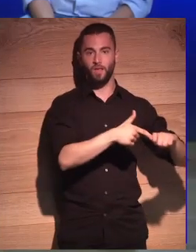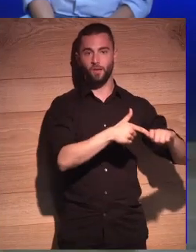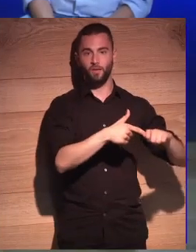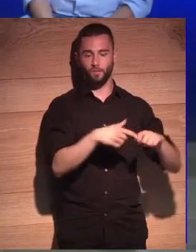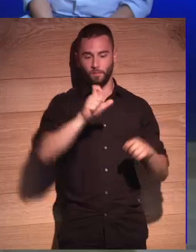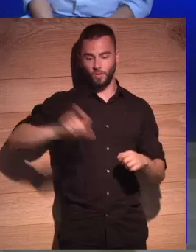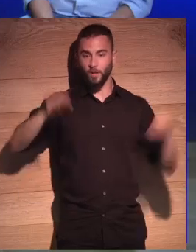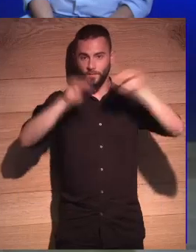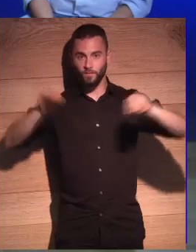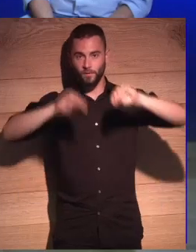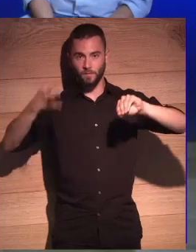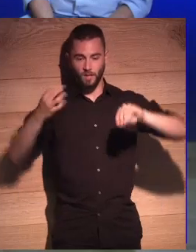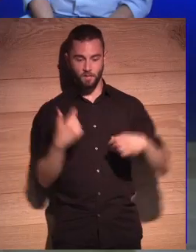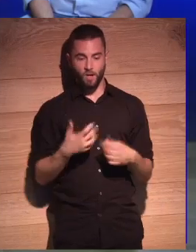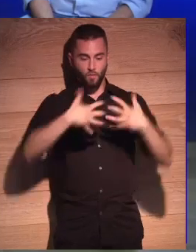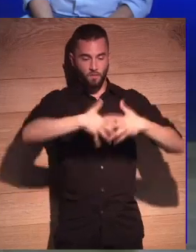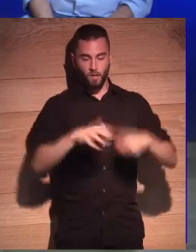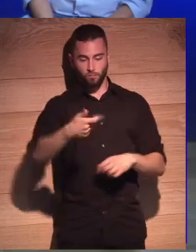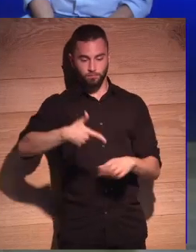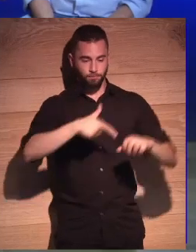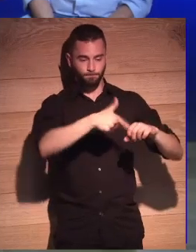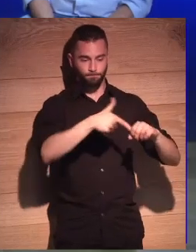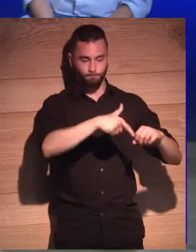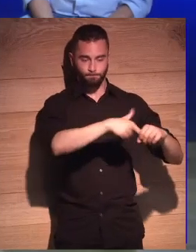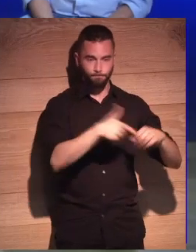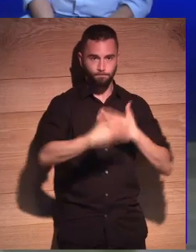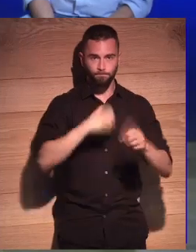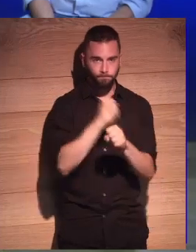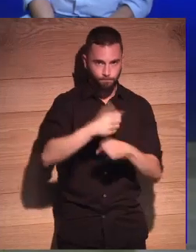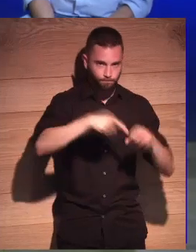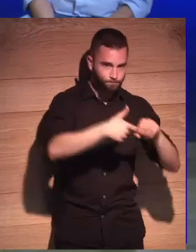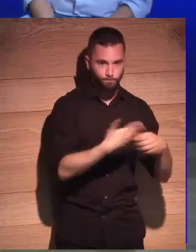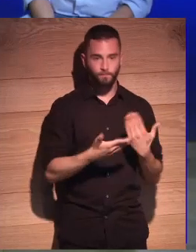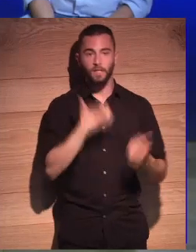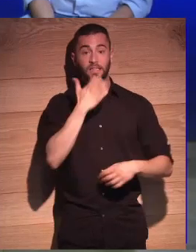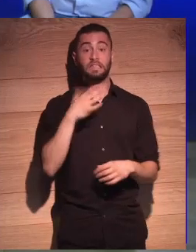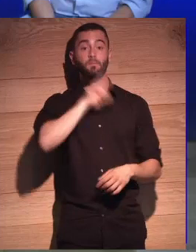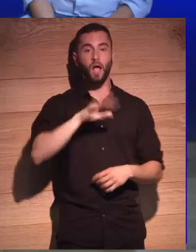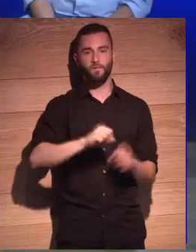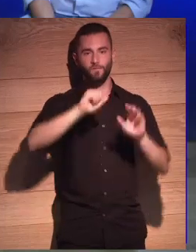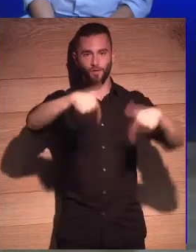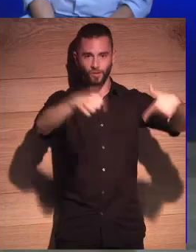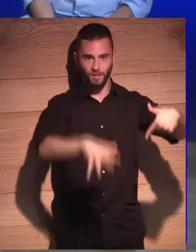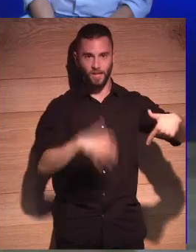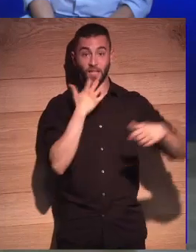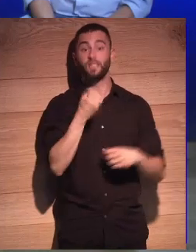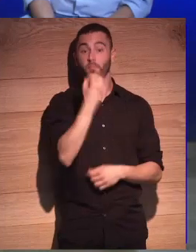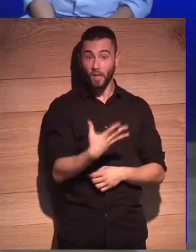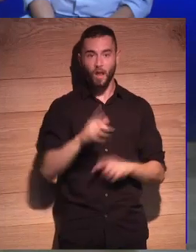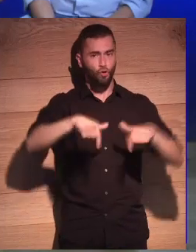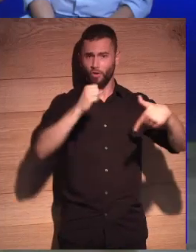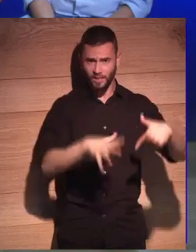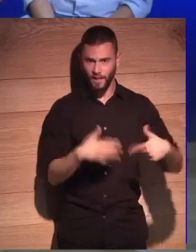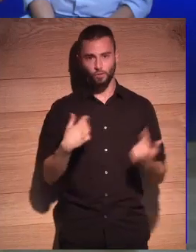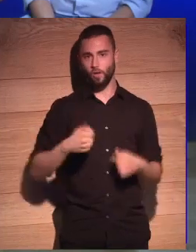them is welded. What you need is to use a specific device with a certain head mask, face mask, in order to